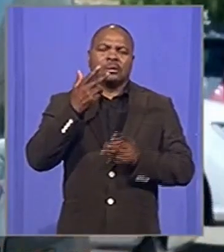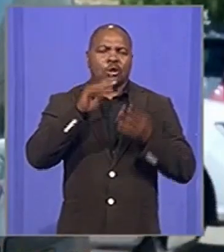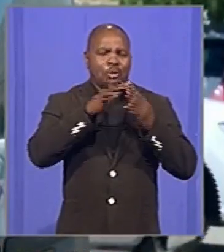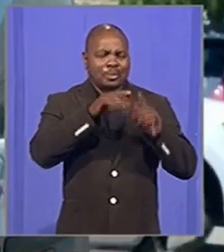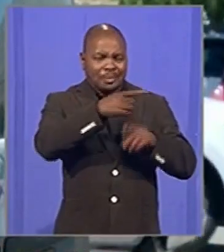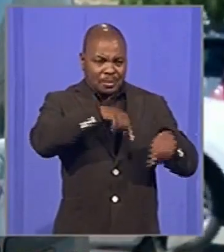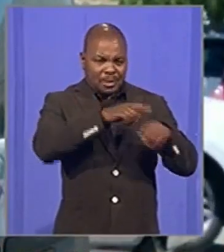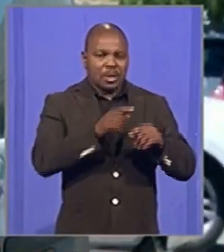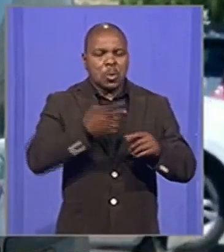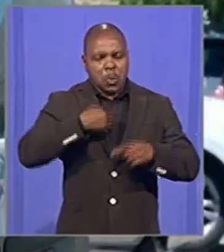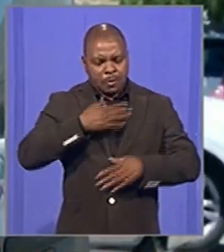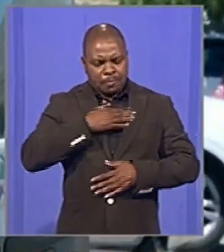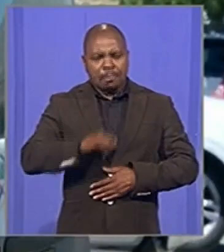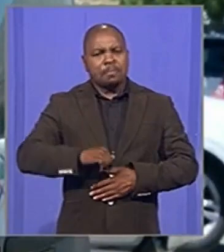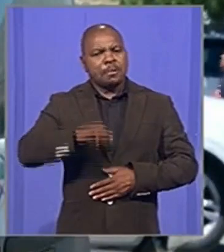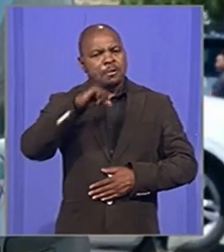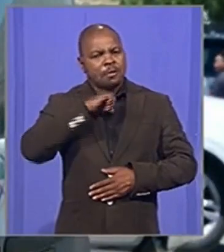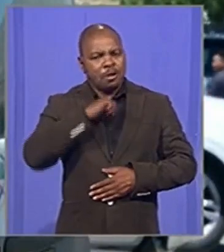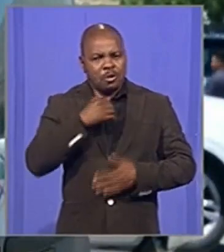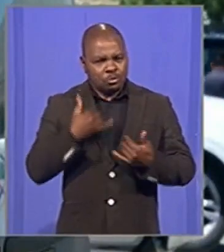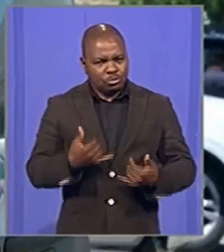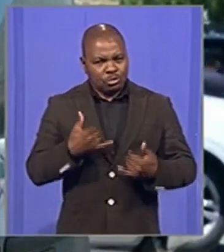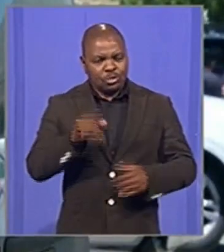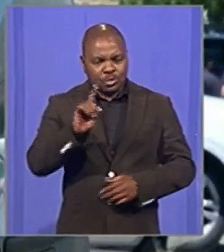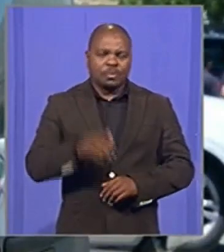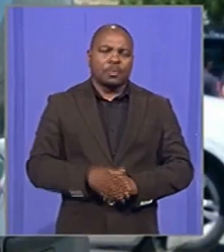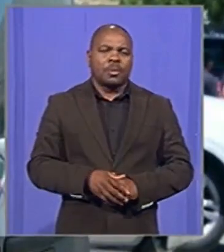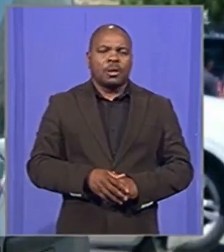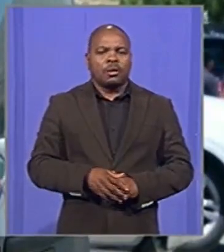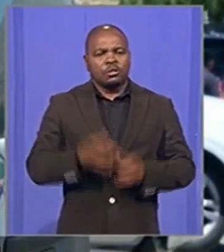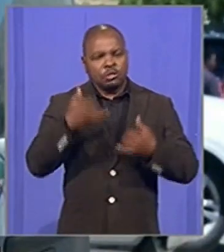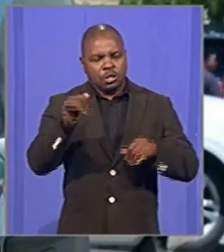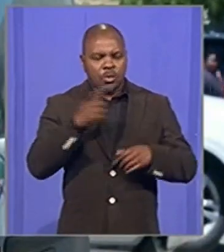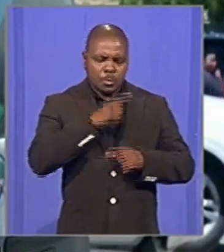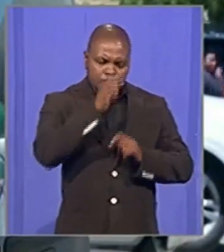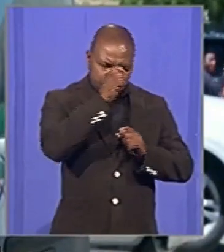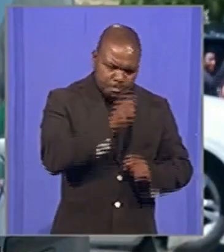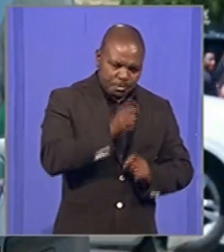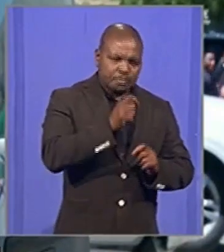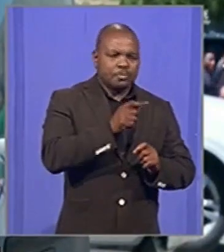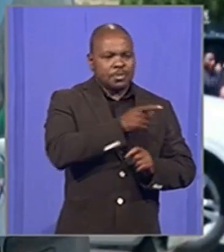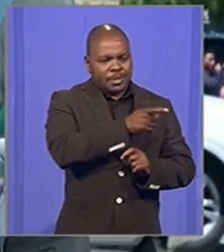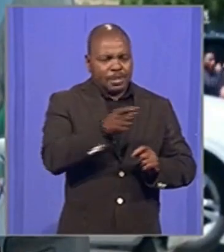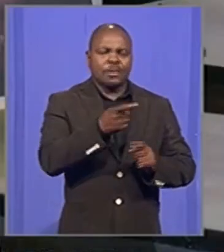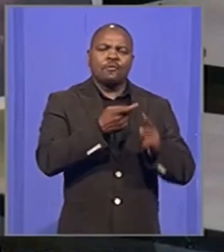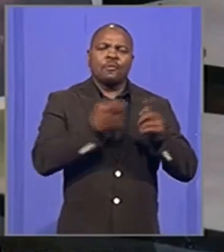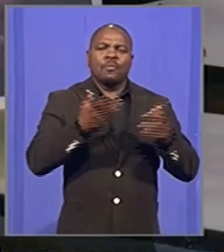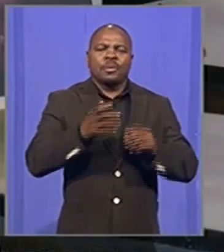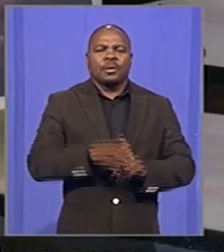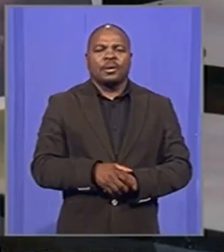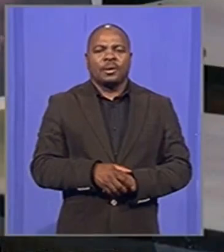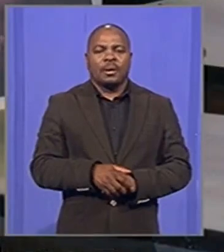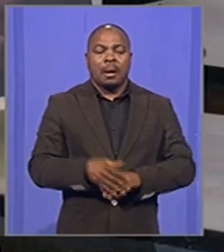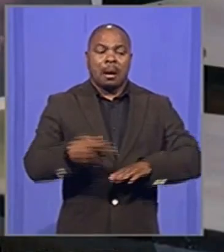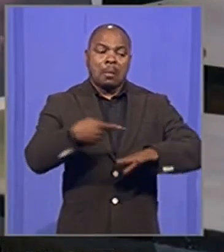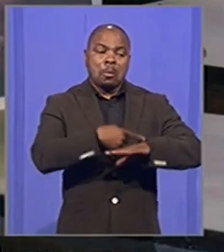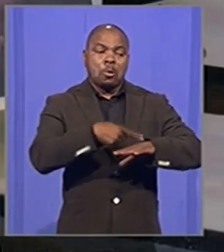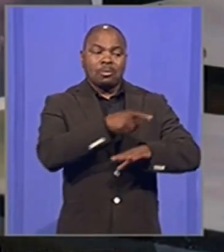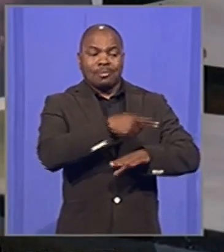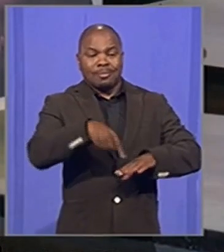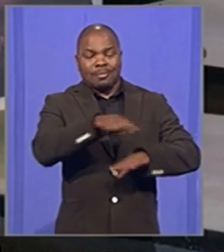So we are proud that today we can still acknowledge where they come from. go begwa fa marapo a